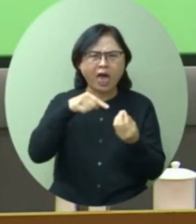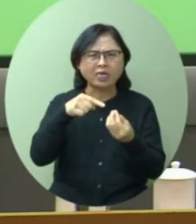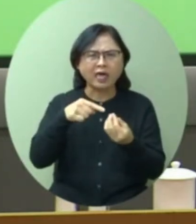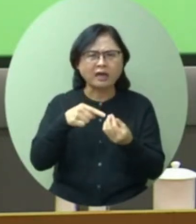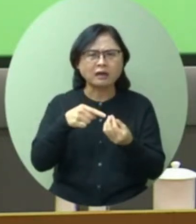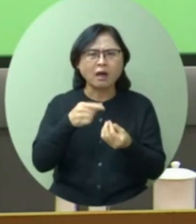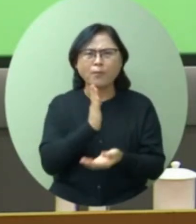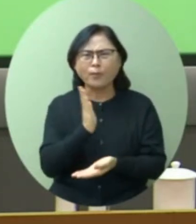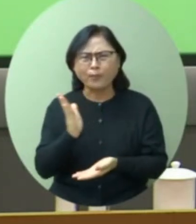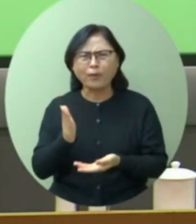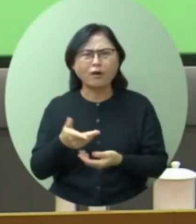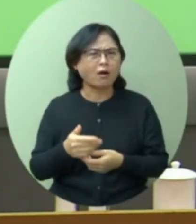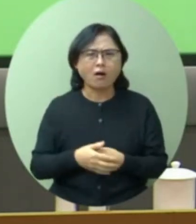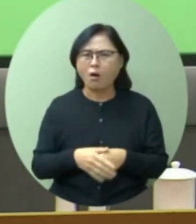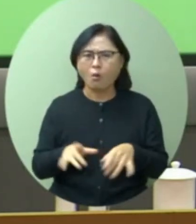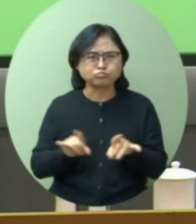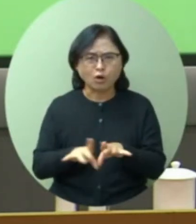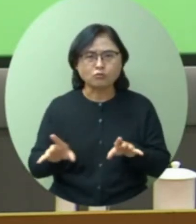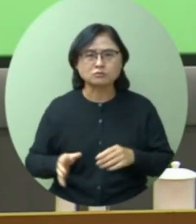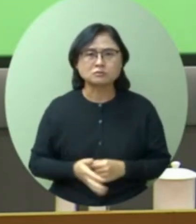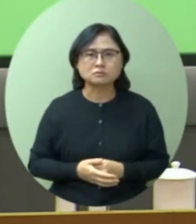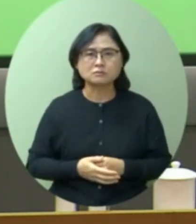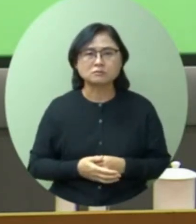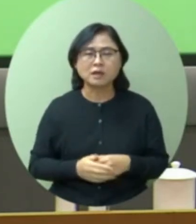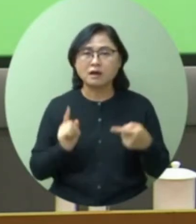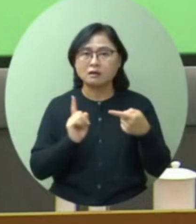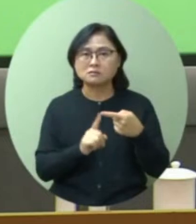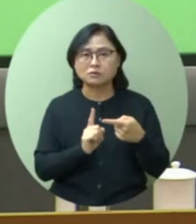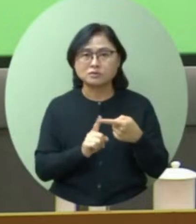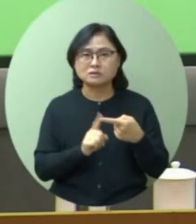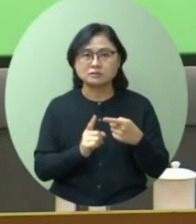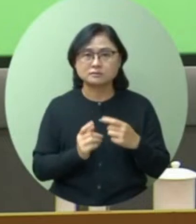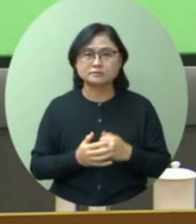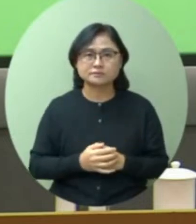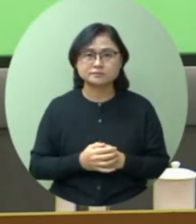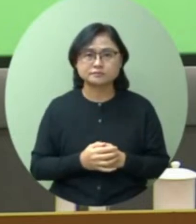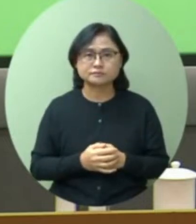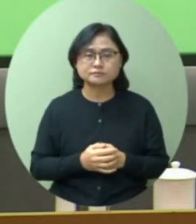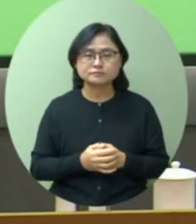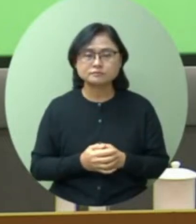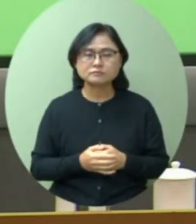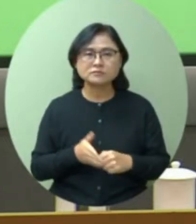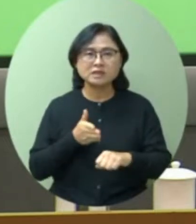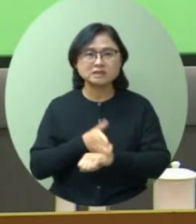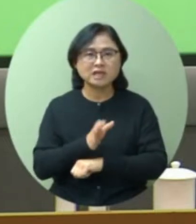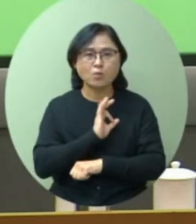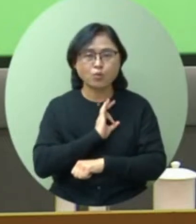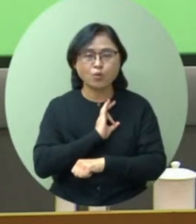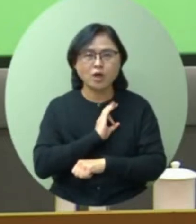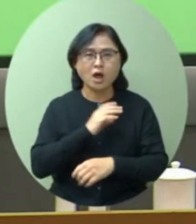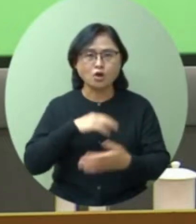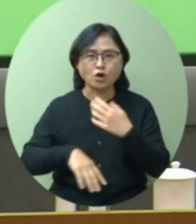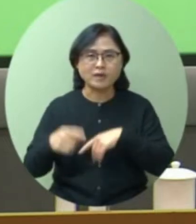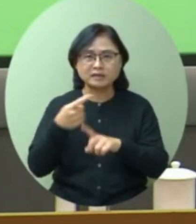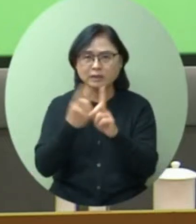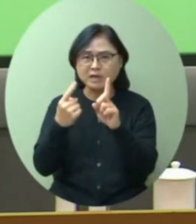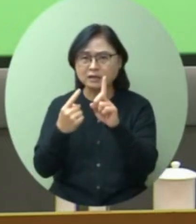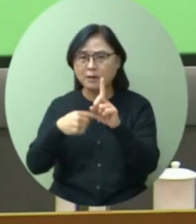at LegCo, different subdivided units are in different